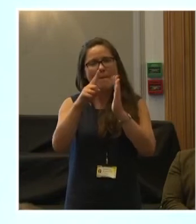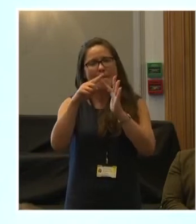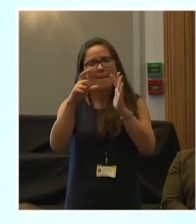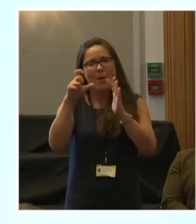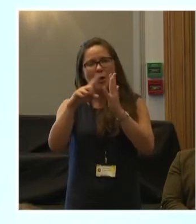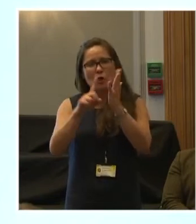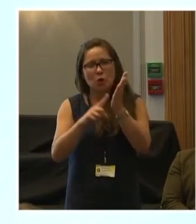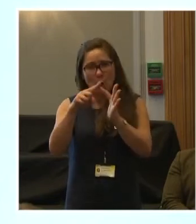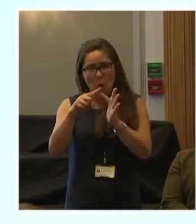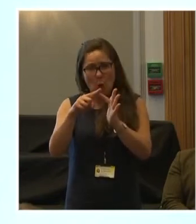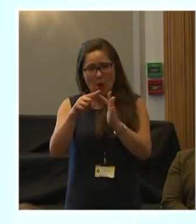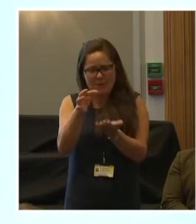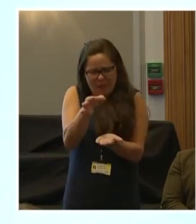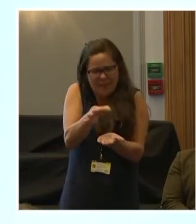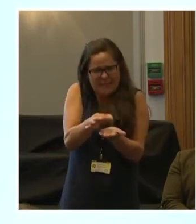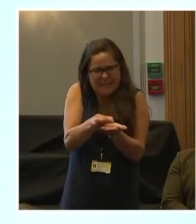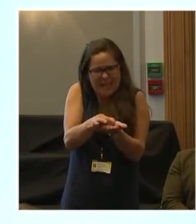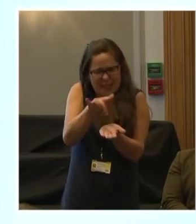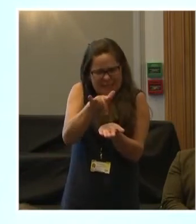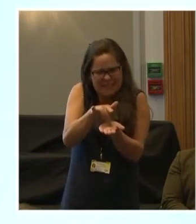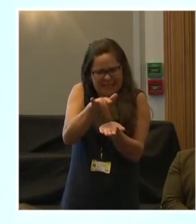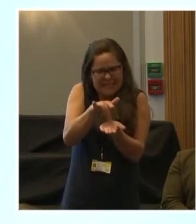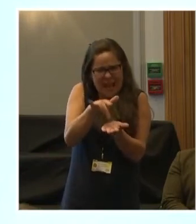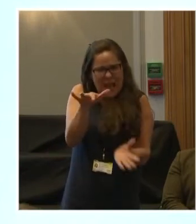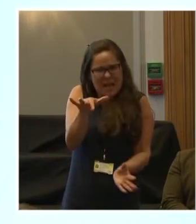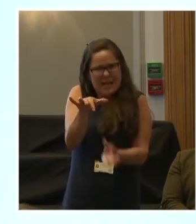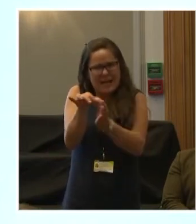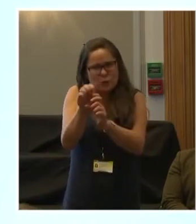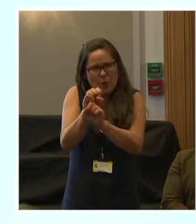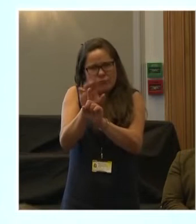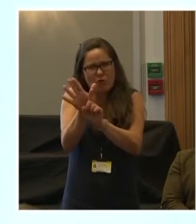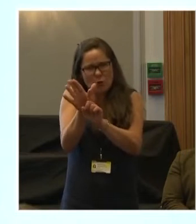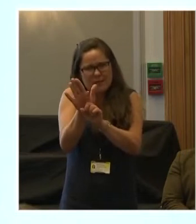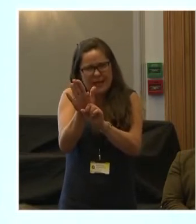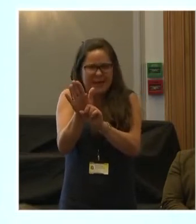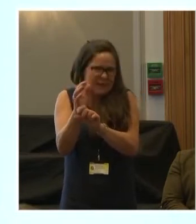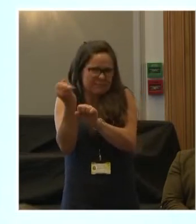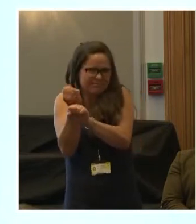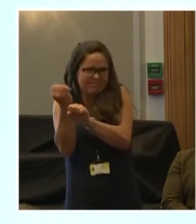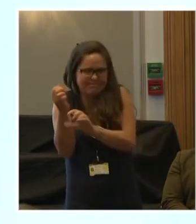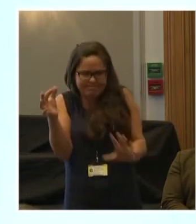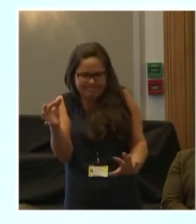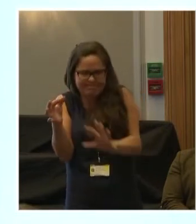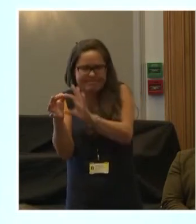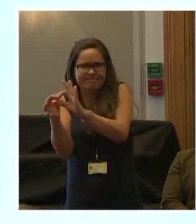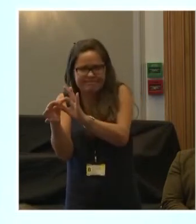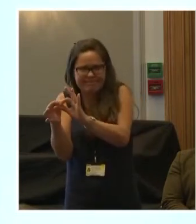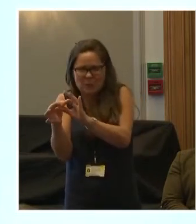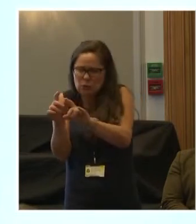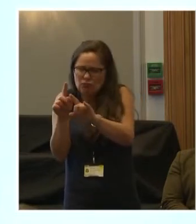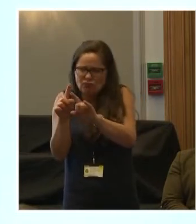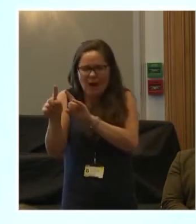the center of the cell to the protein building machinery. The original DNA is hence unaltered and safety may be